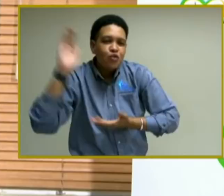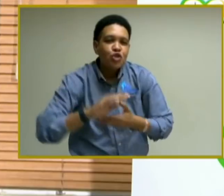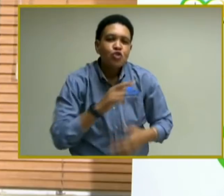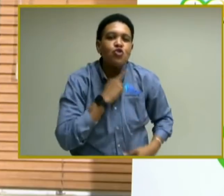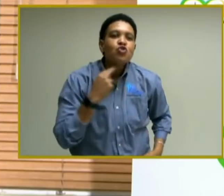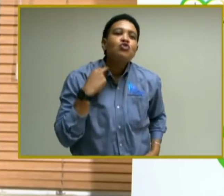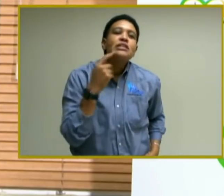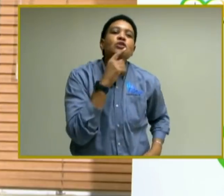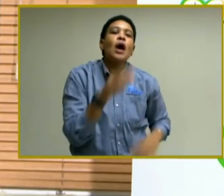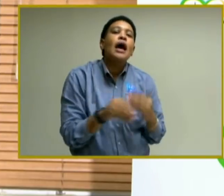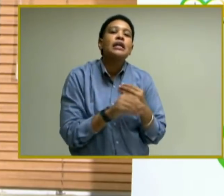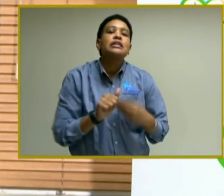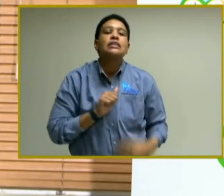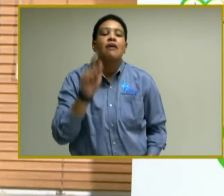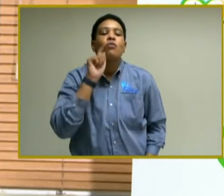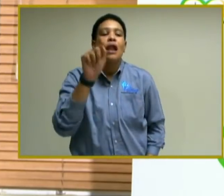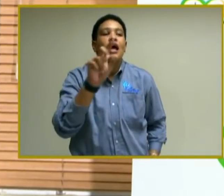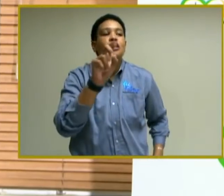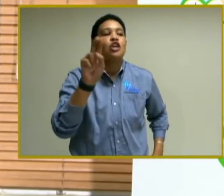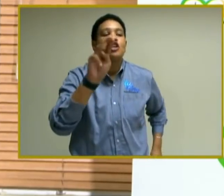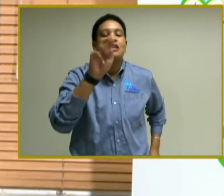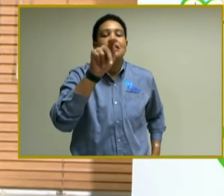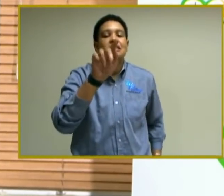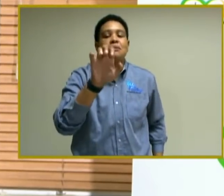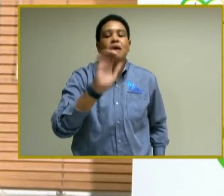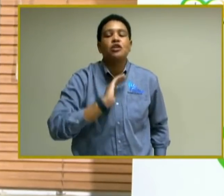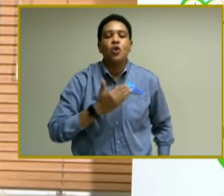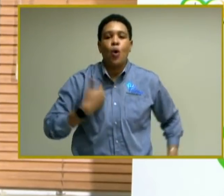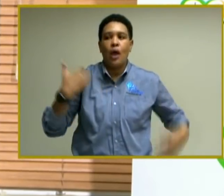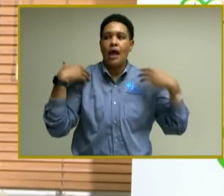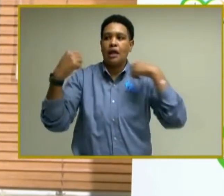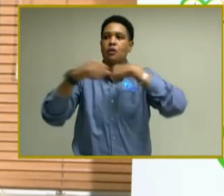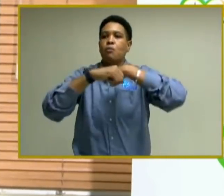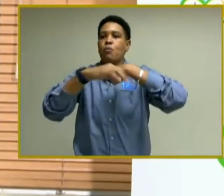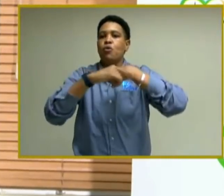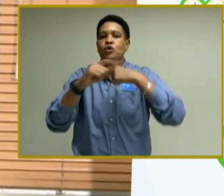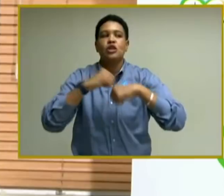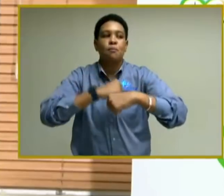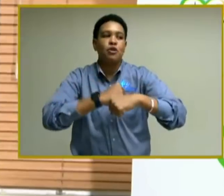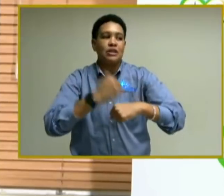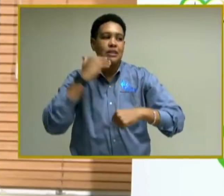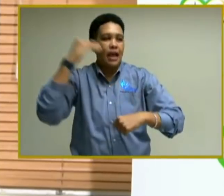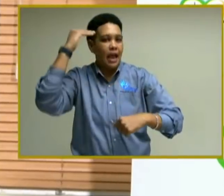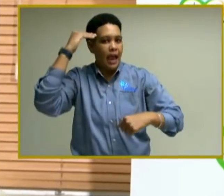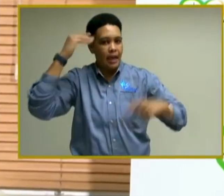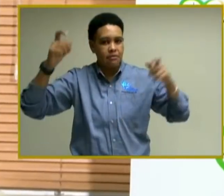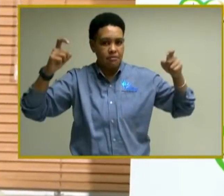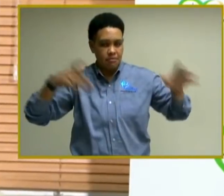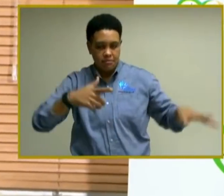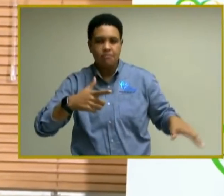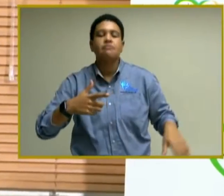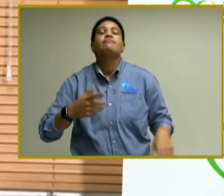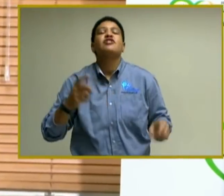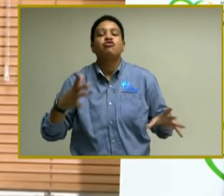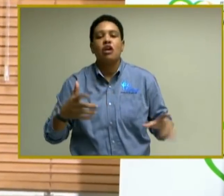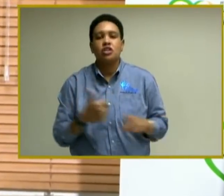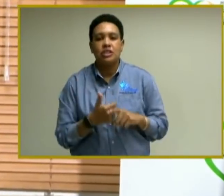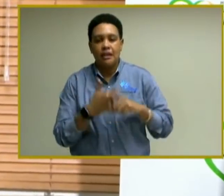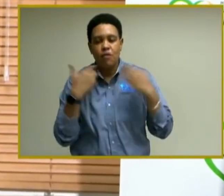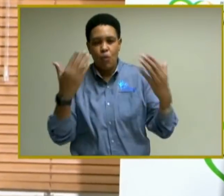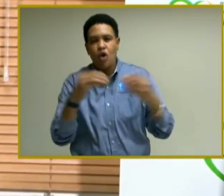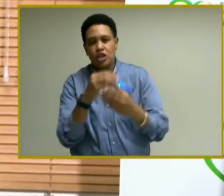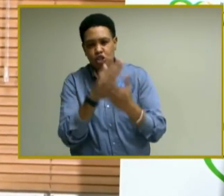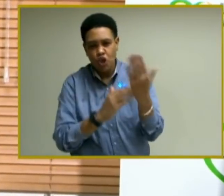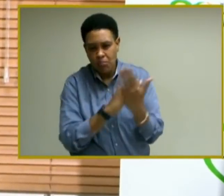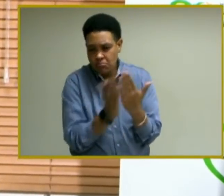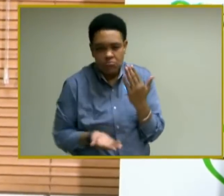so I'm going to ask Dr. Spence now, our Health Promotion and Protection Branch Head, to go into some